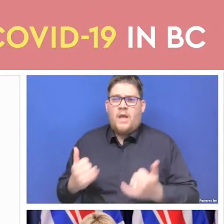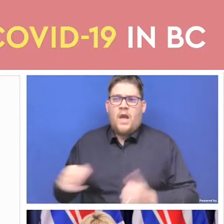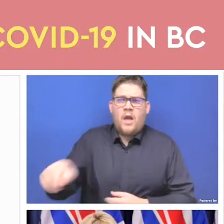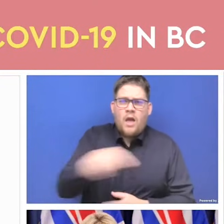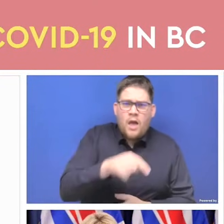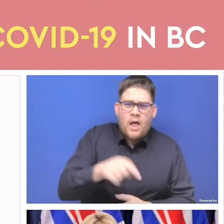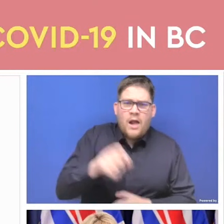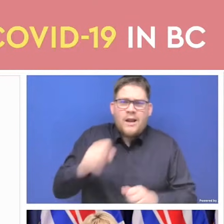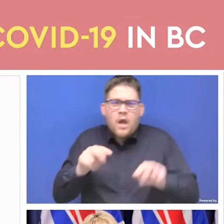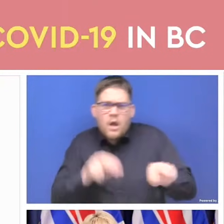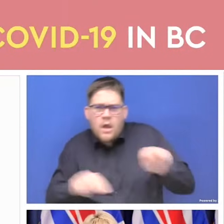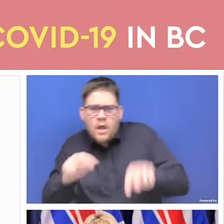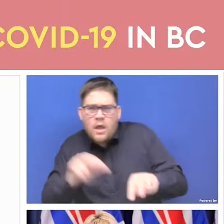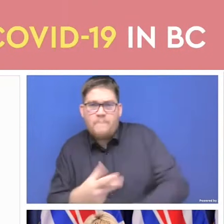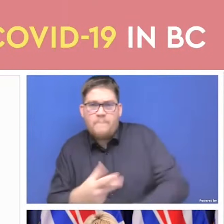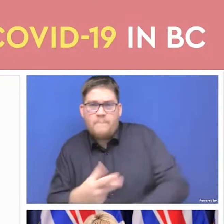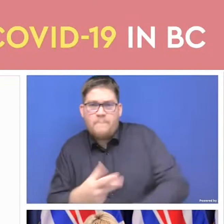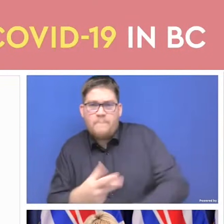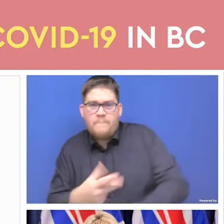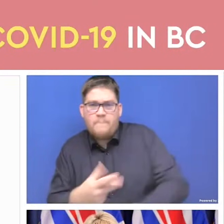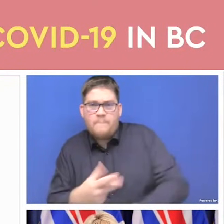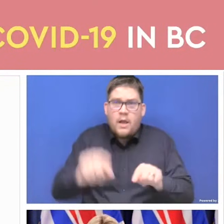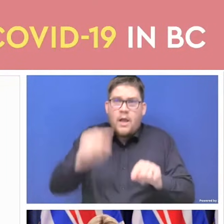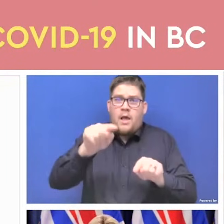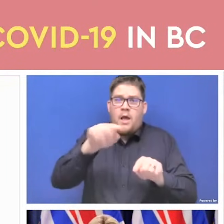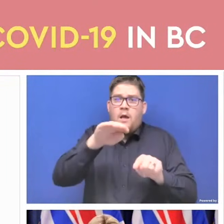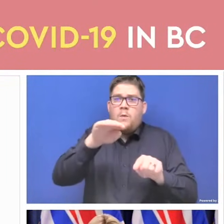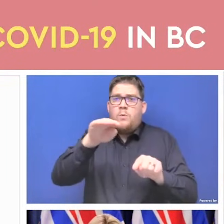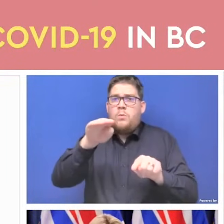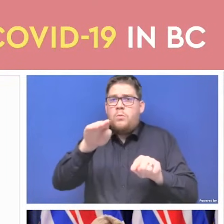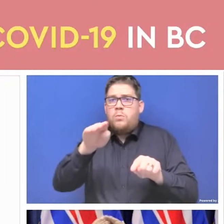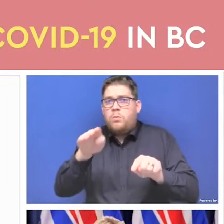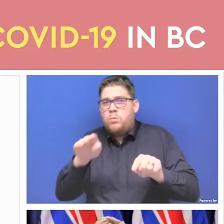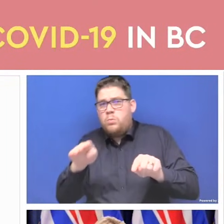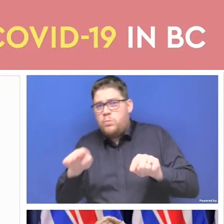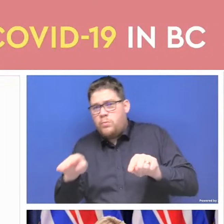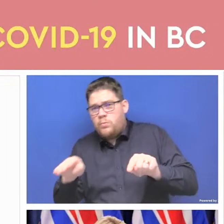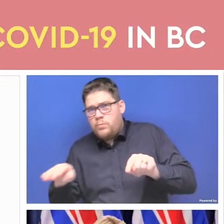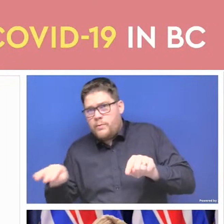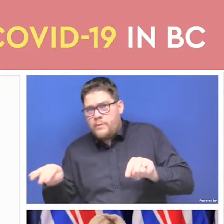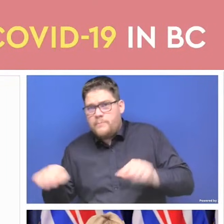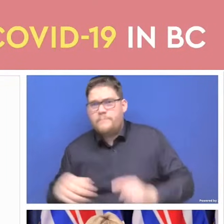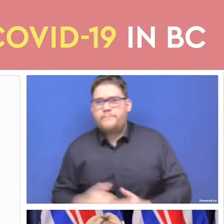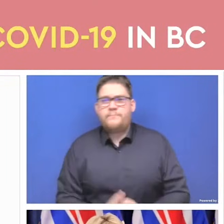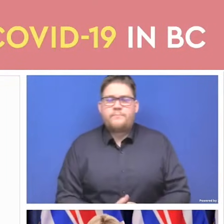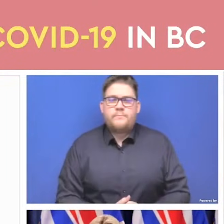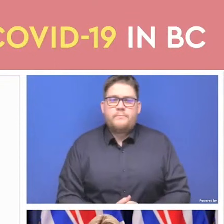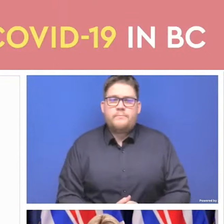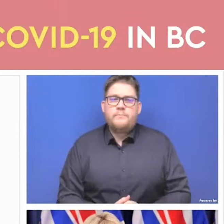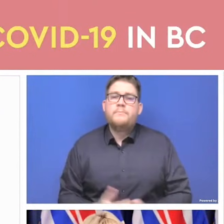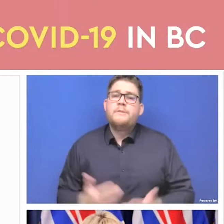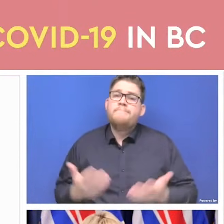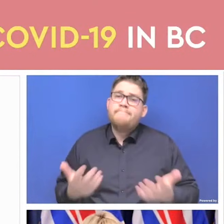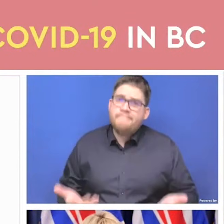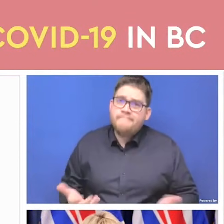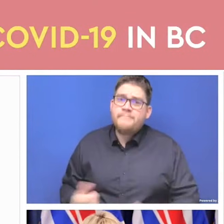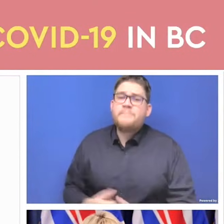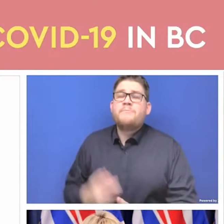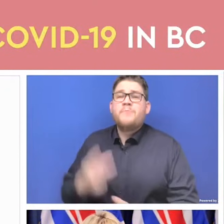decreased protection by now and at higher risk of having severe illness. And we've seen some of that